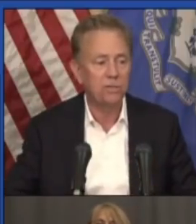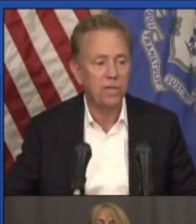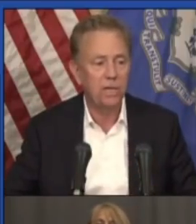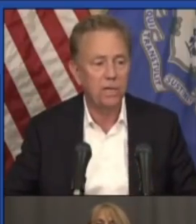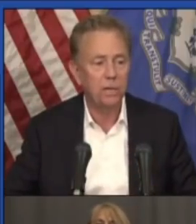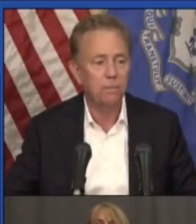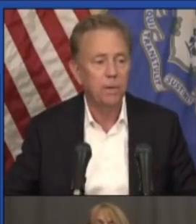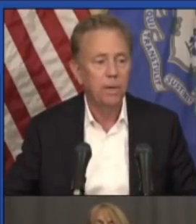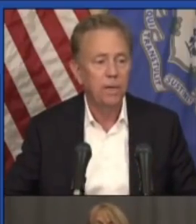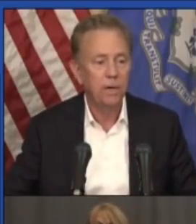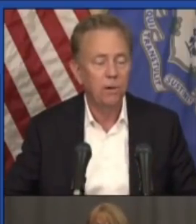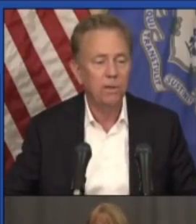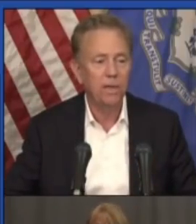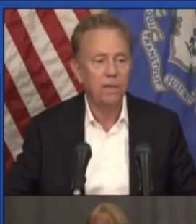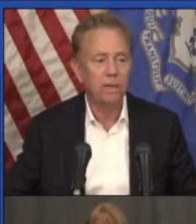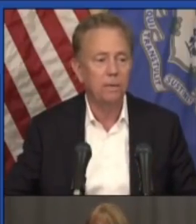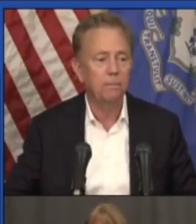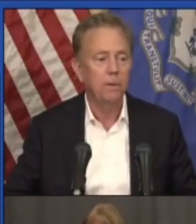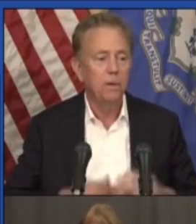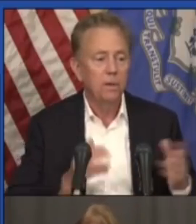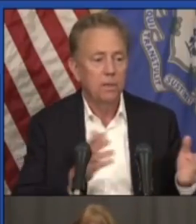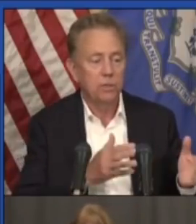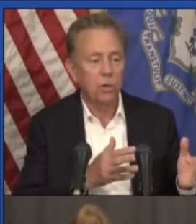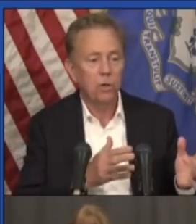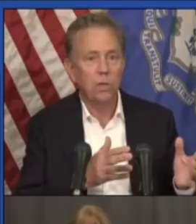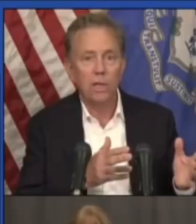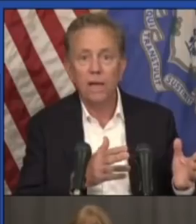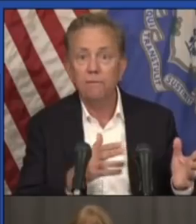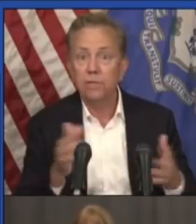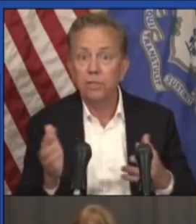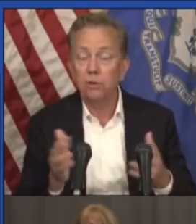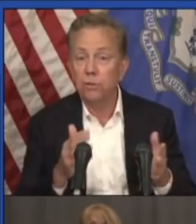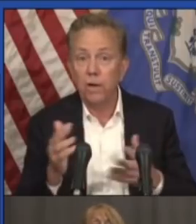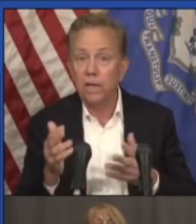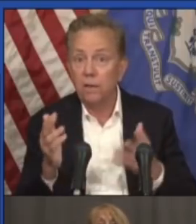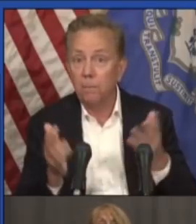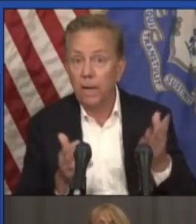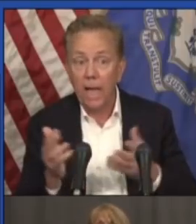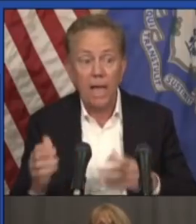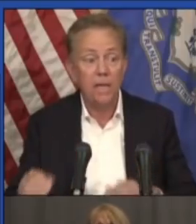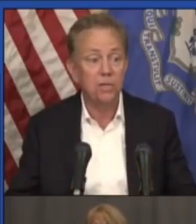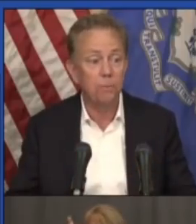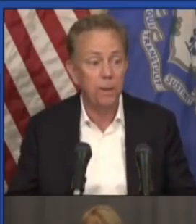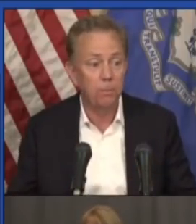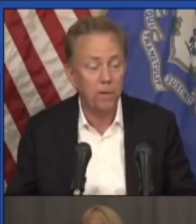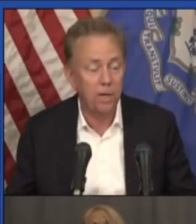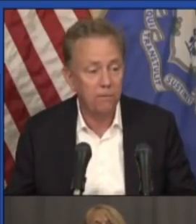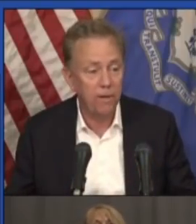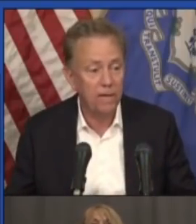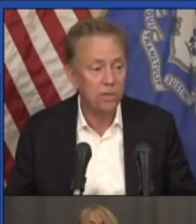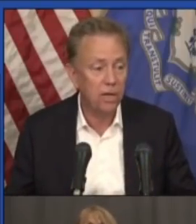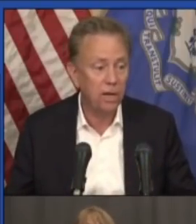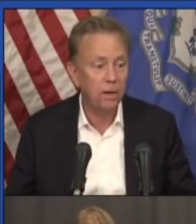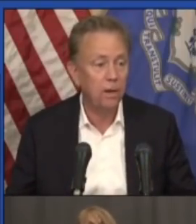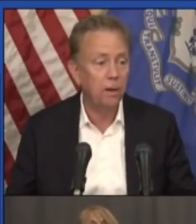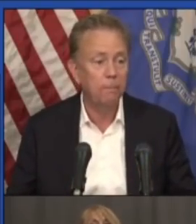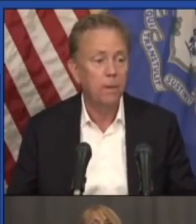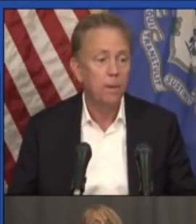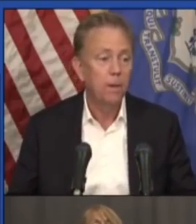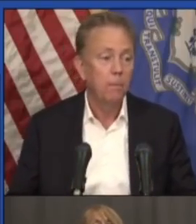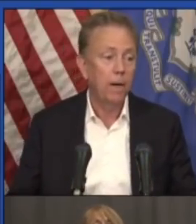of vaccine. Here, I think the chart on the left shows you an idea by age, how people are getting